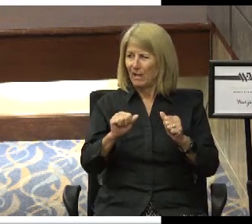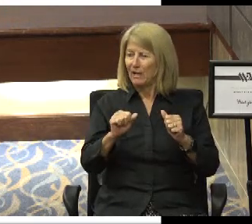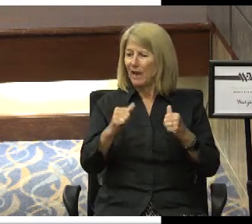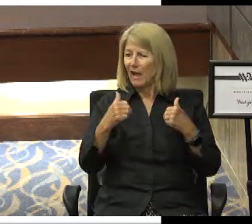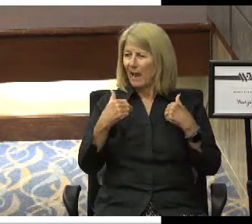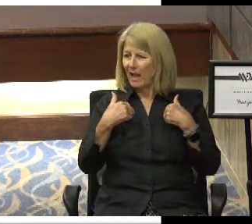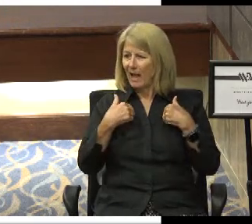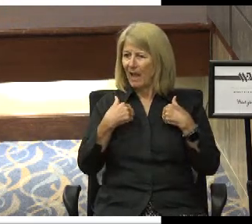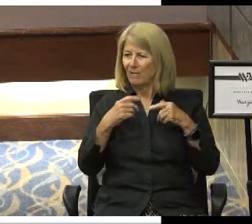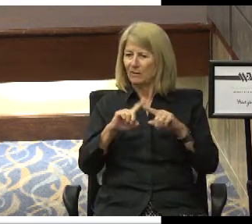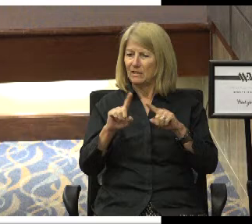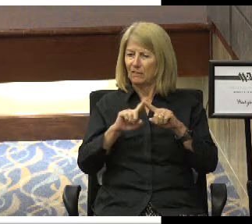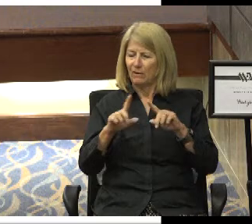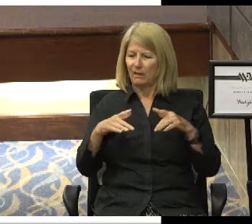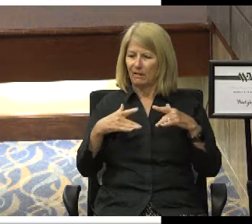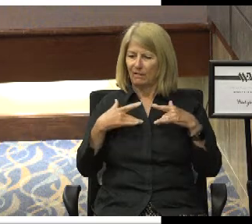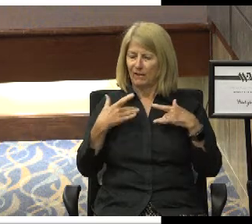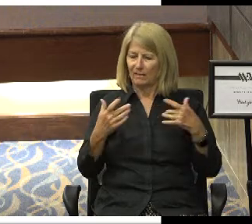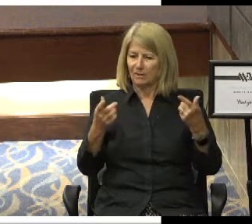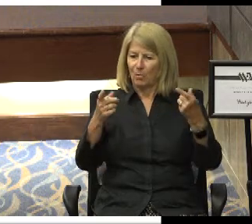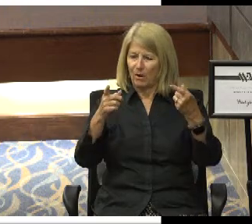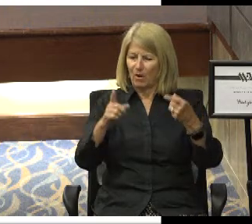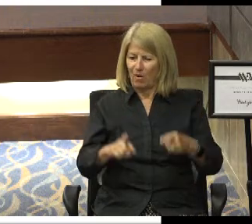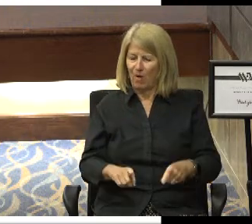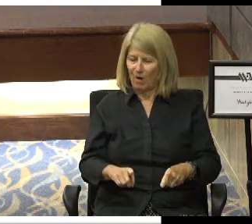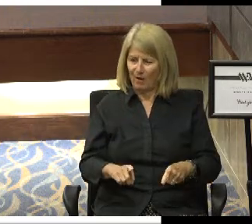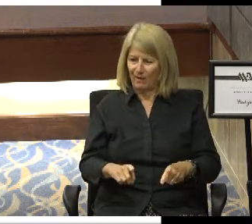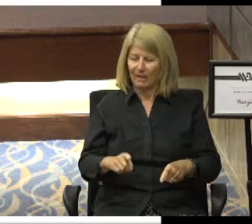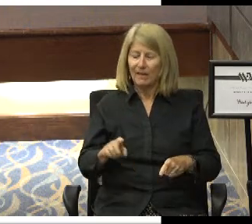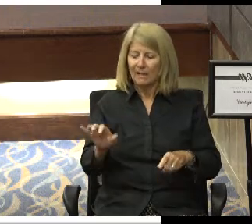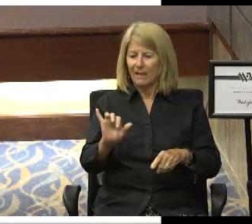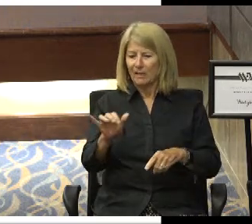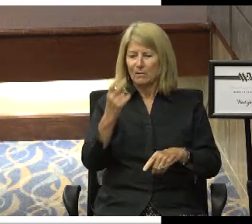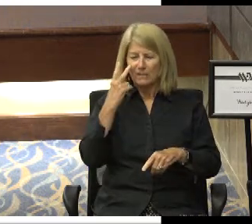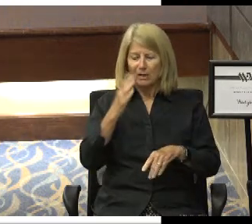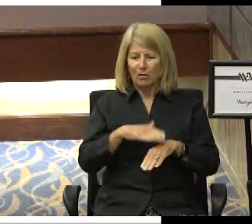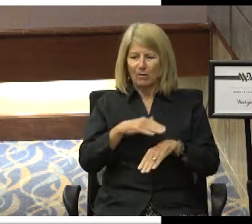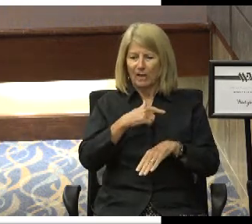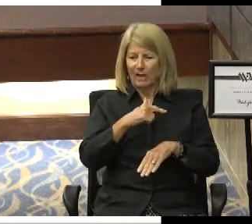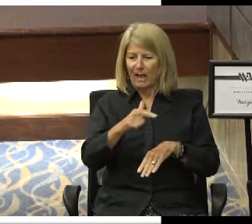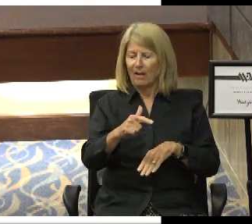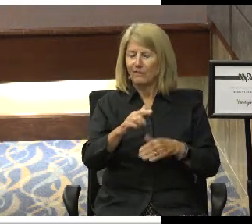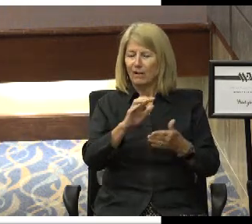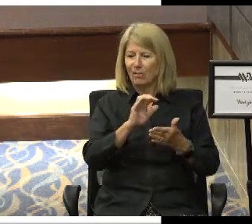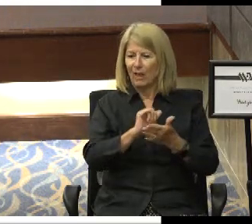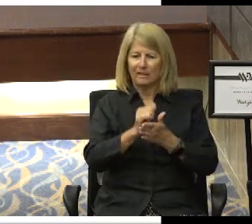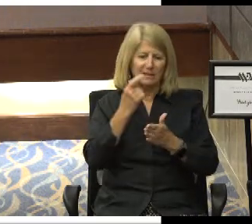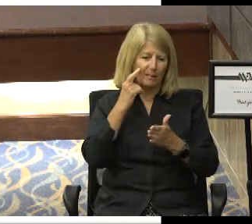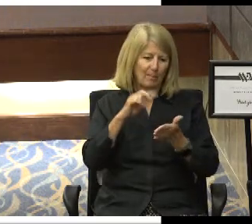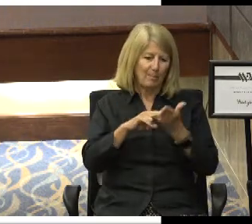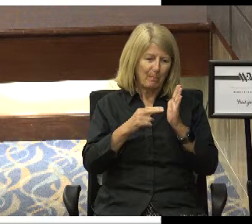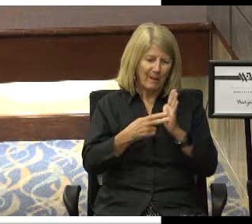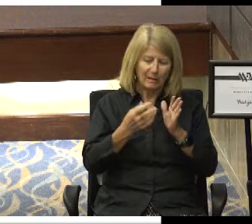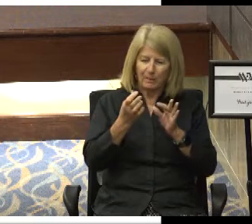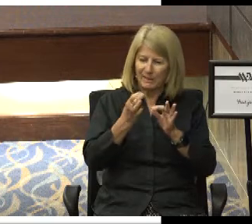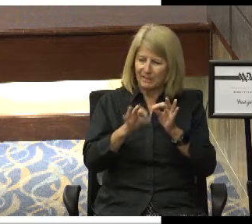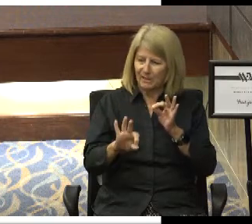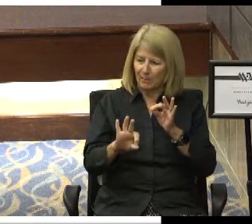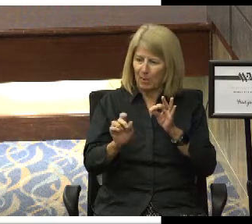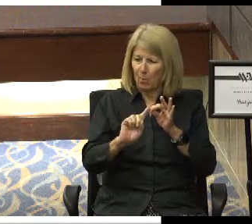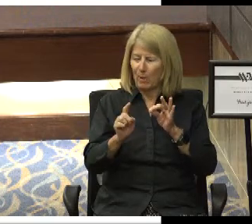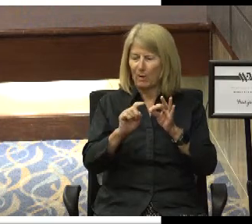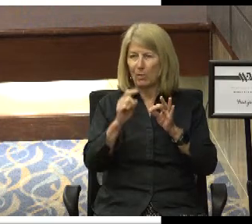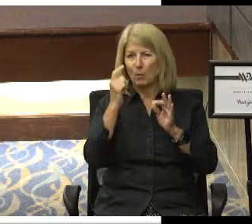of events that can go on in images like you see there on the left. These are intended to be kind of simple forms, so they're